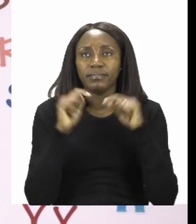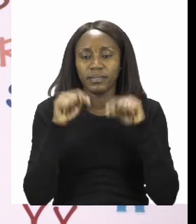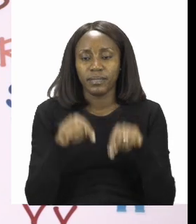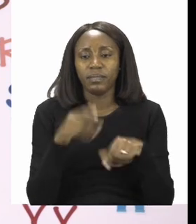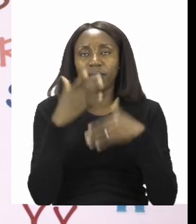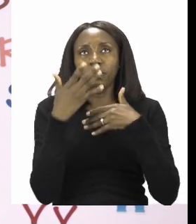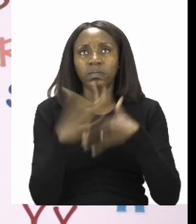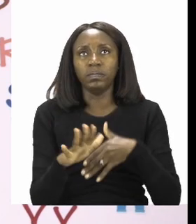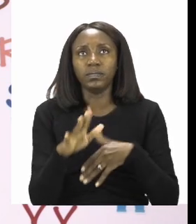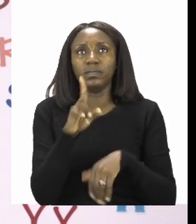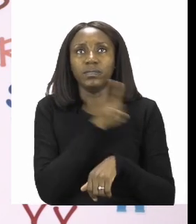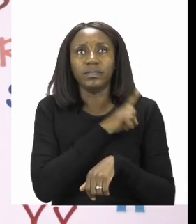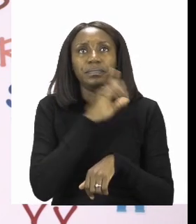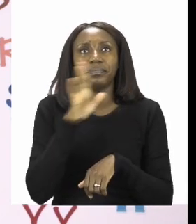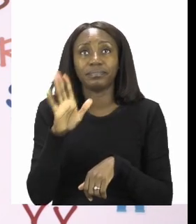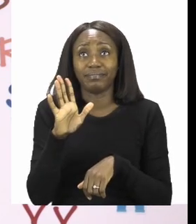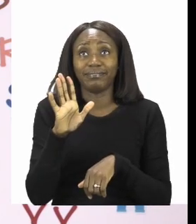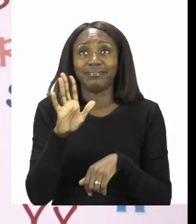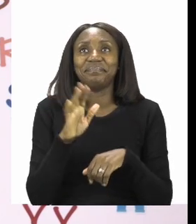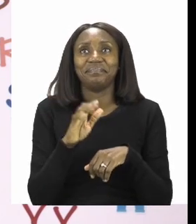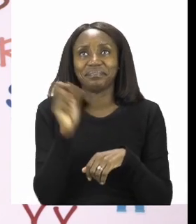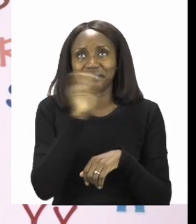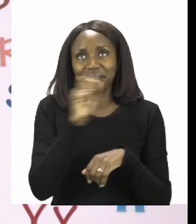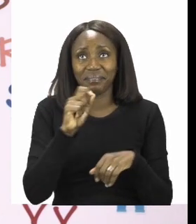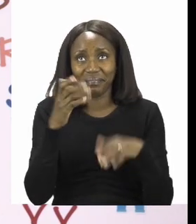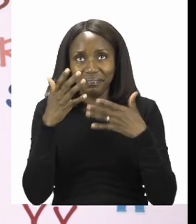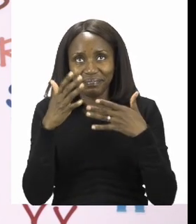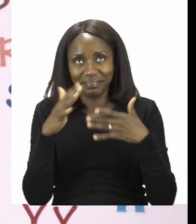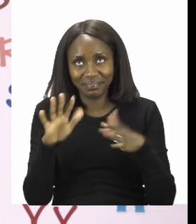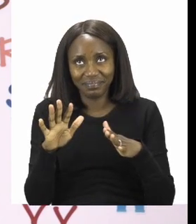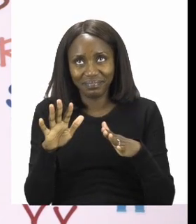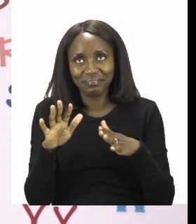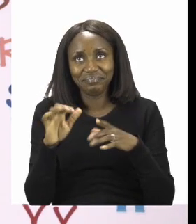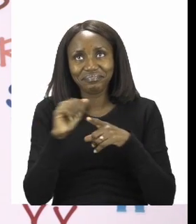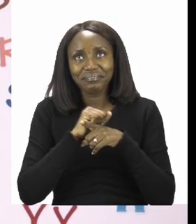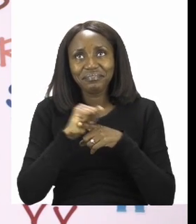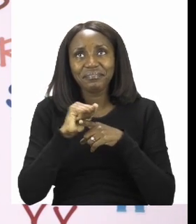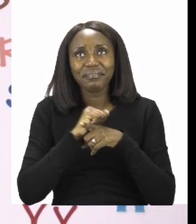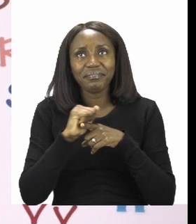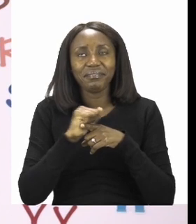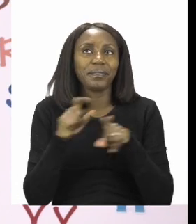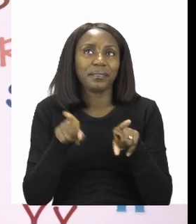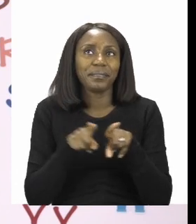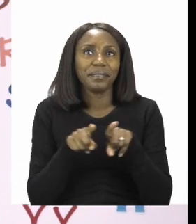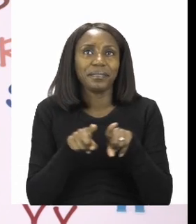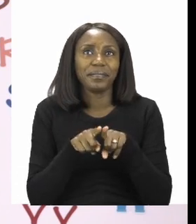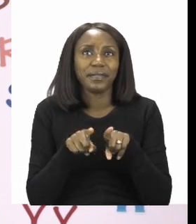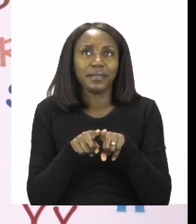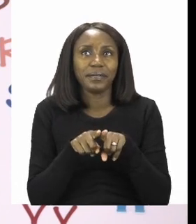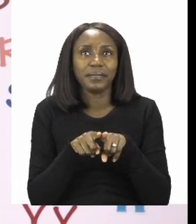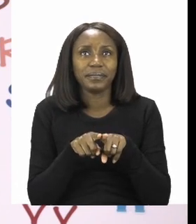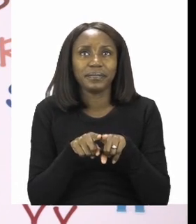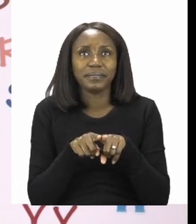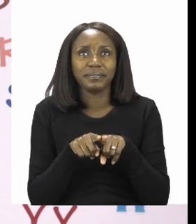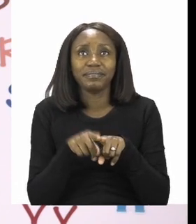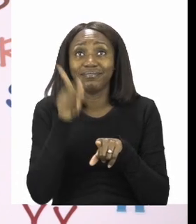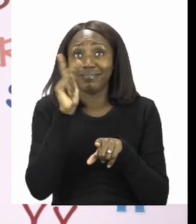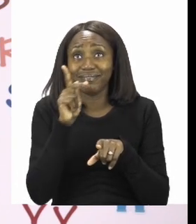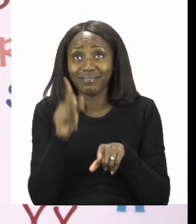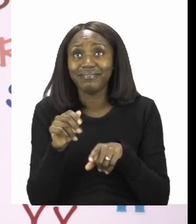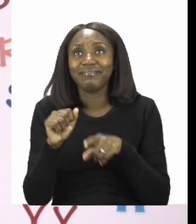Make sure that he tucks in his hand behind his legs behind him. Let's try that